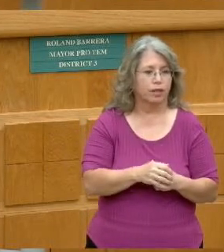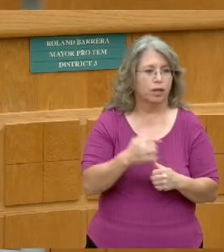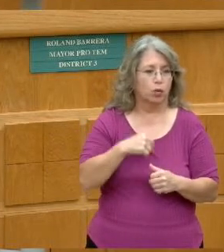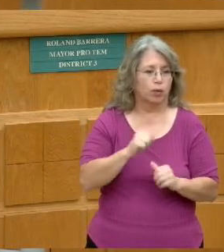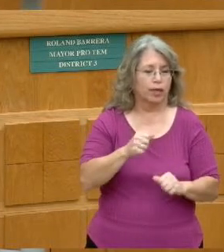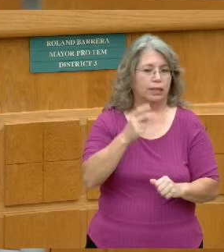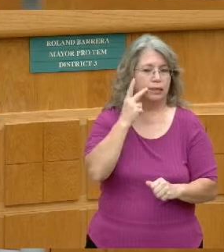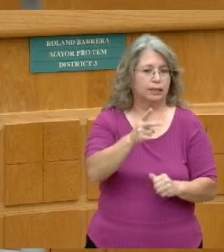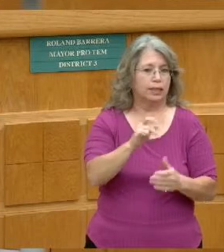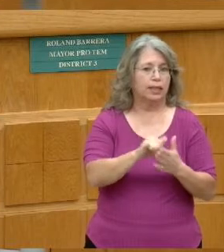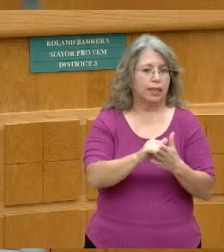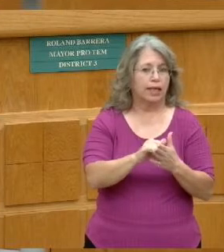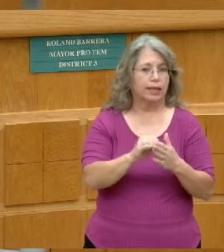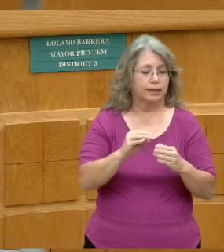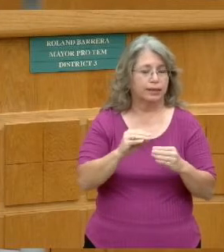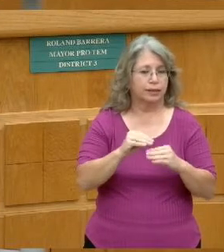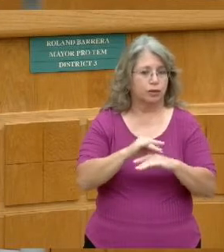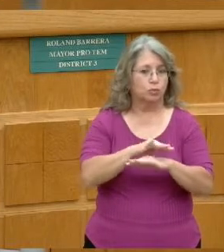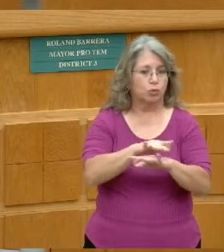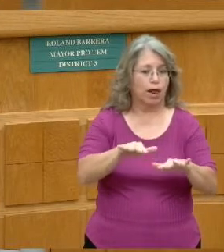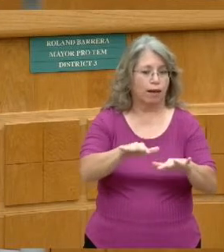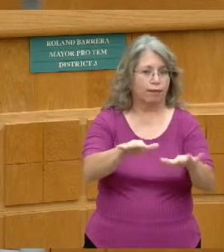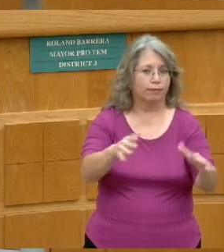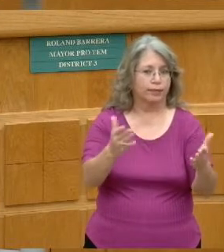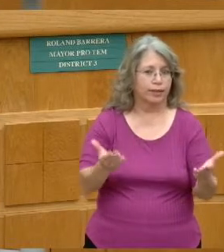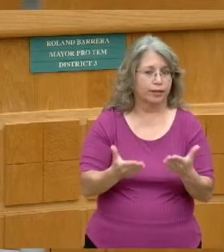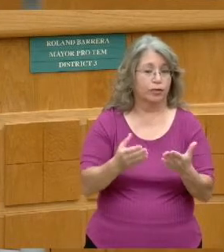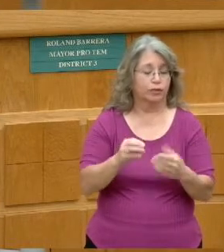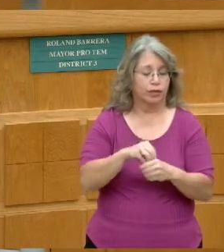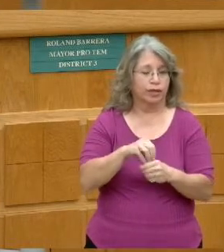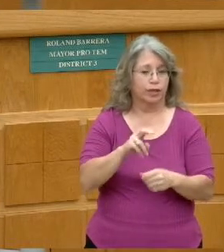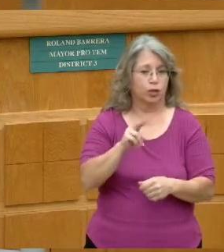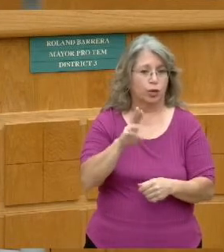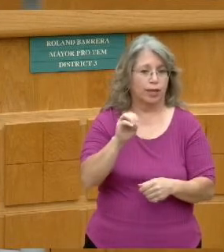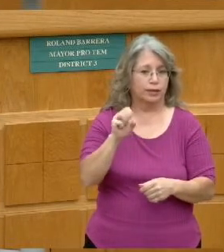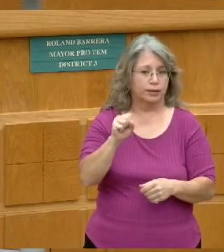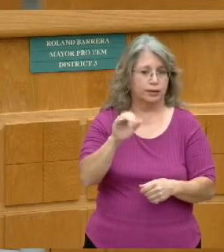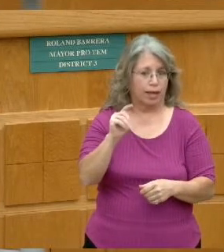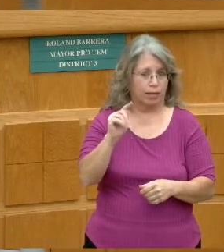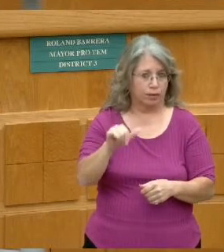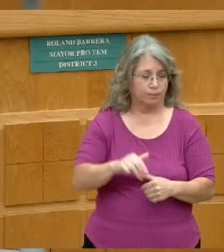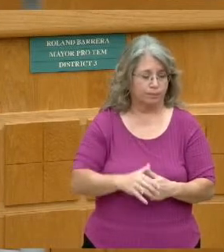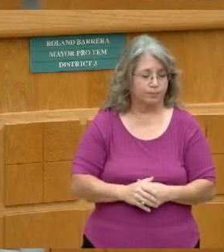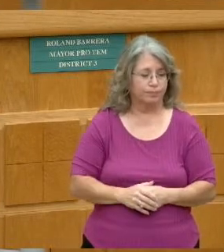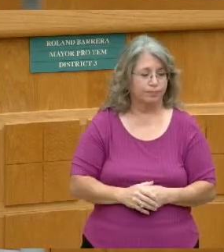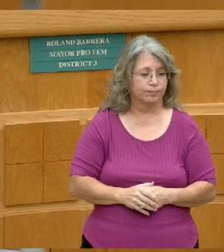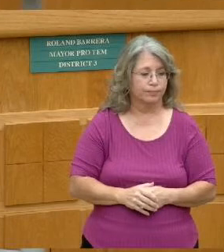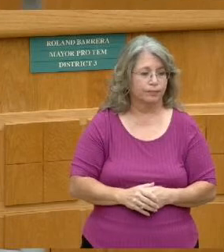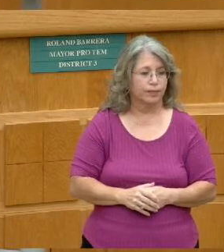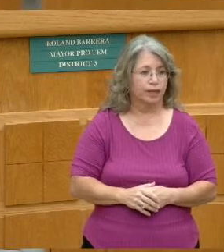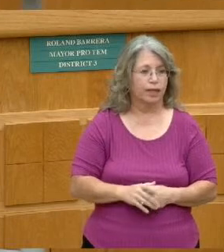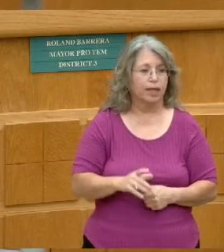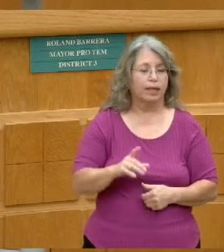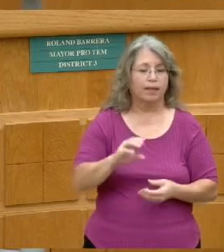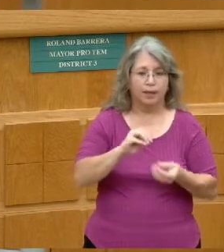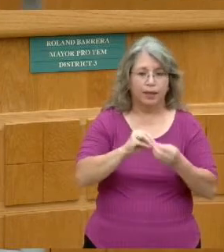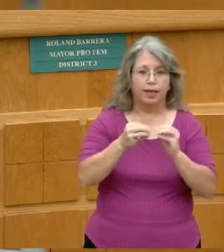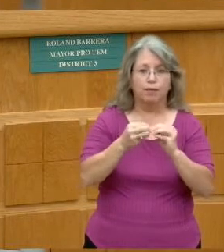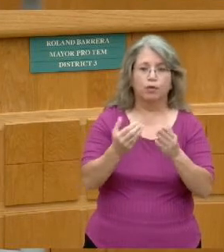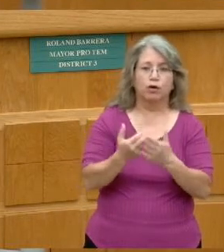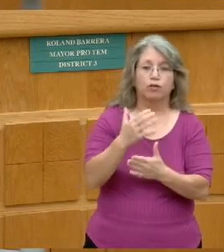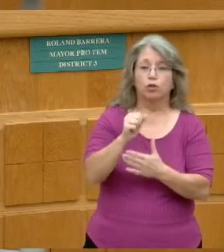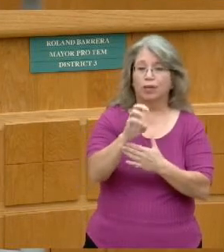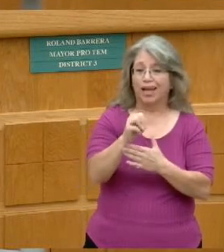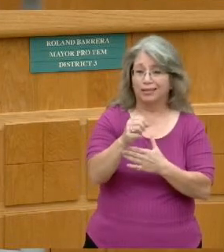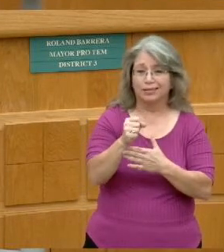County is really where it looks like that's happening. Also, just the data are telling us this. The number of new cases are